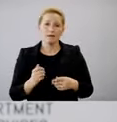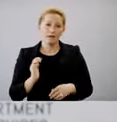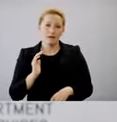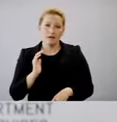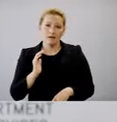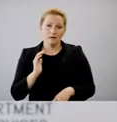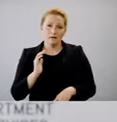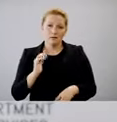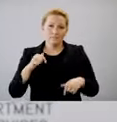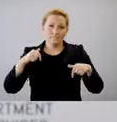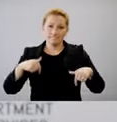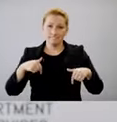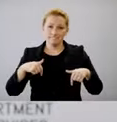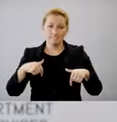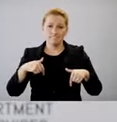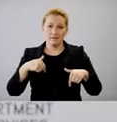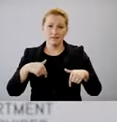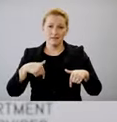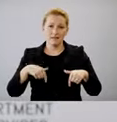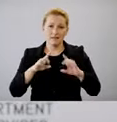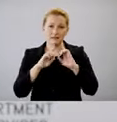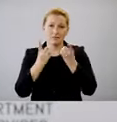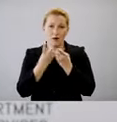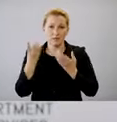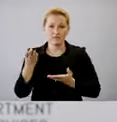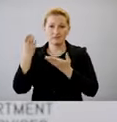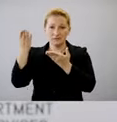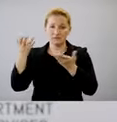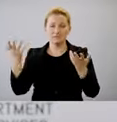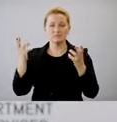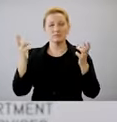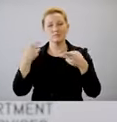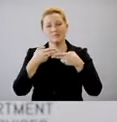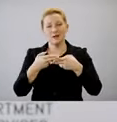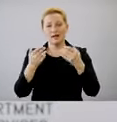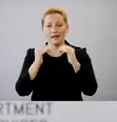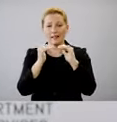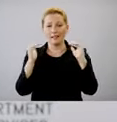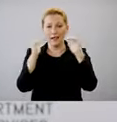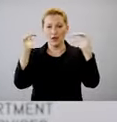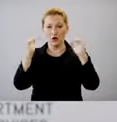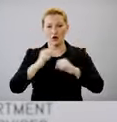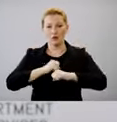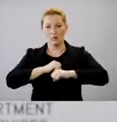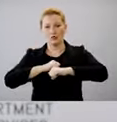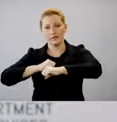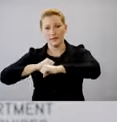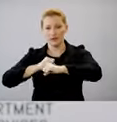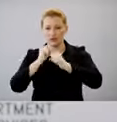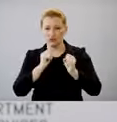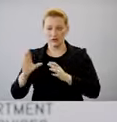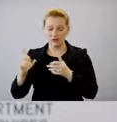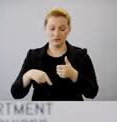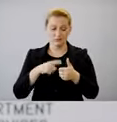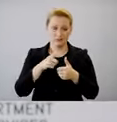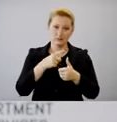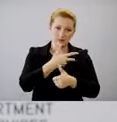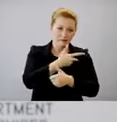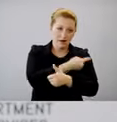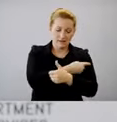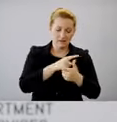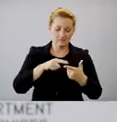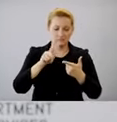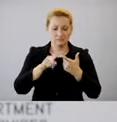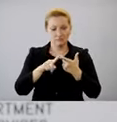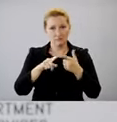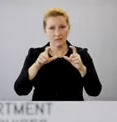guidance is a network of layered prevention strategies that range from vaccination to consistent